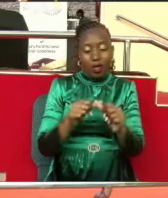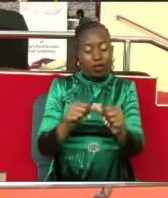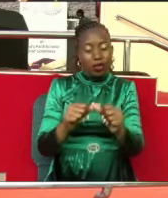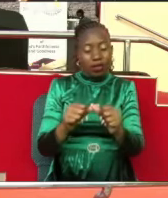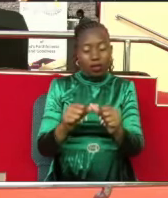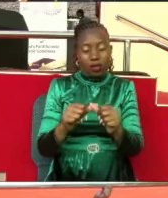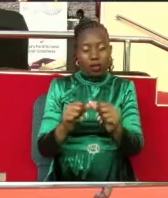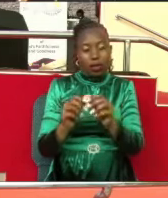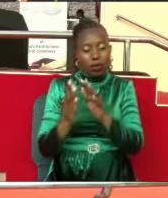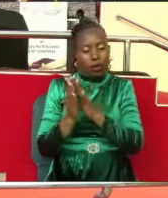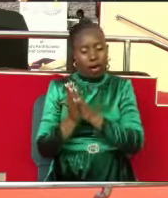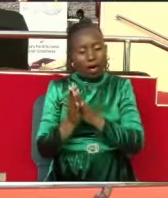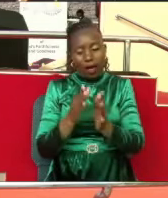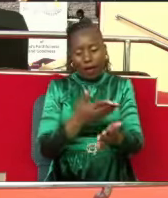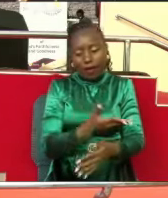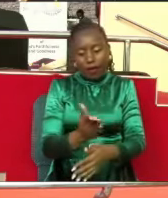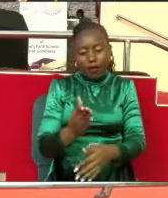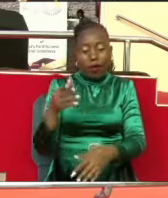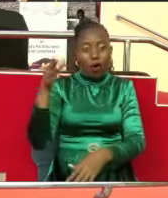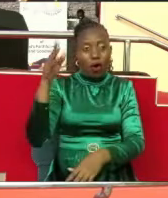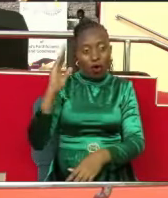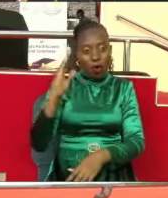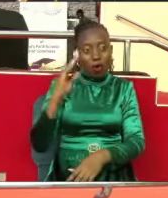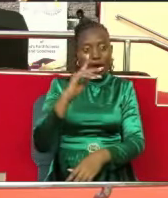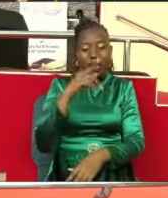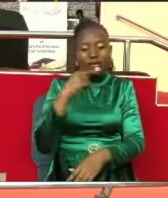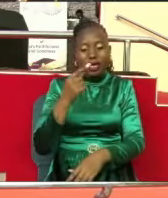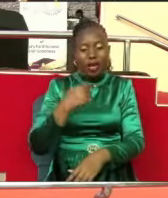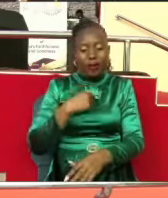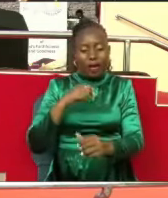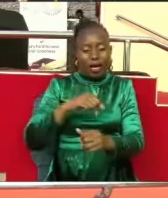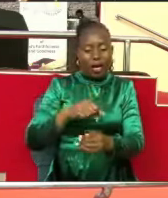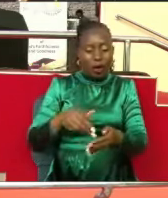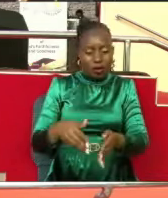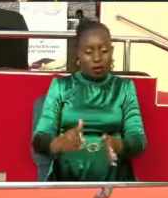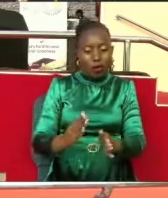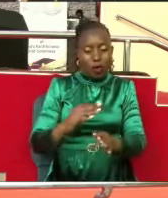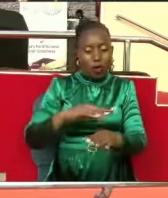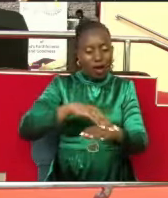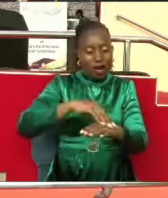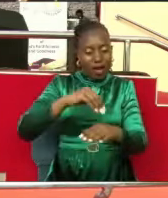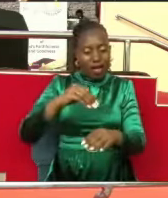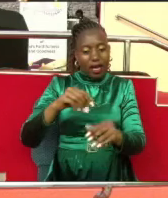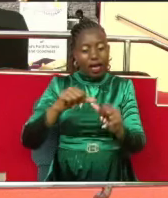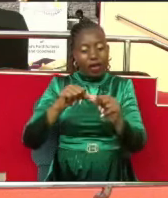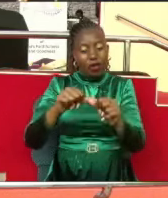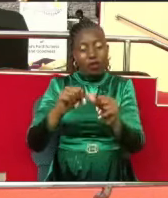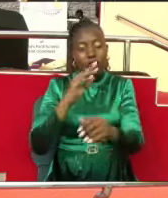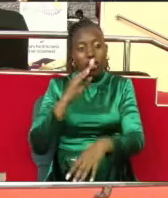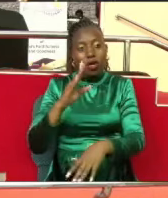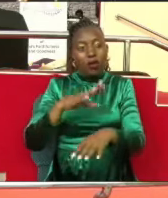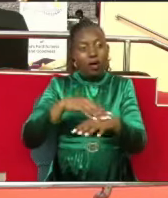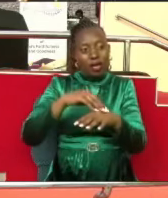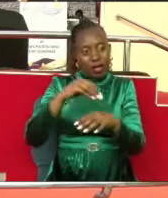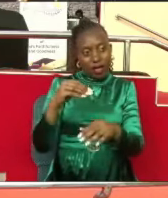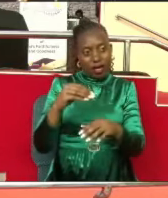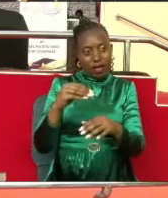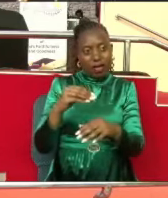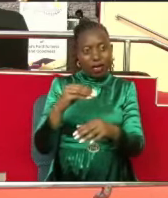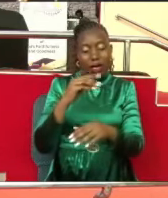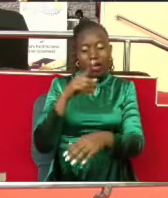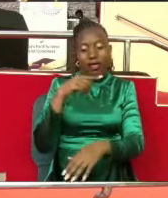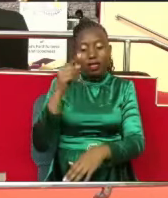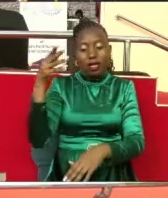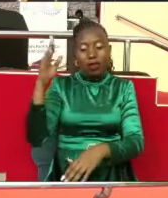said naked I came naked shall I come back I worship you anyway. Hiyo ndio hali Ayubu alipitia wakati mambo yote alikuwa amepotea akararua